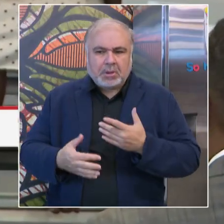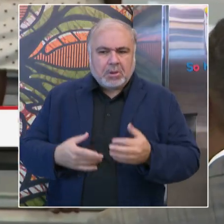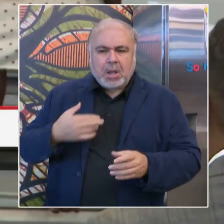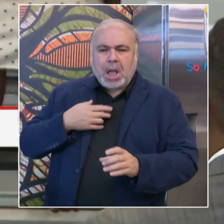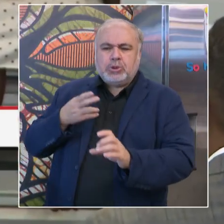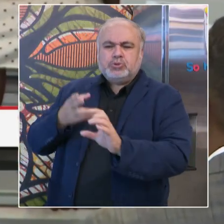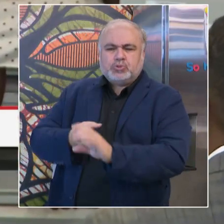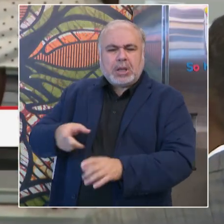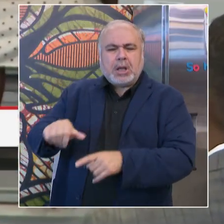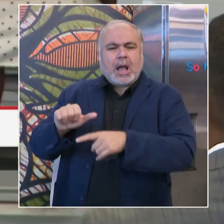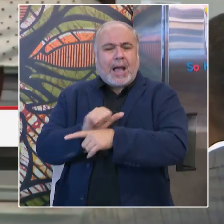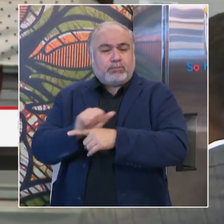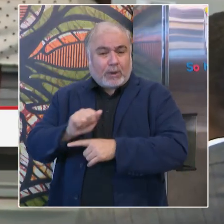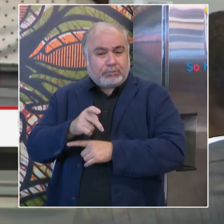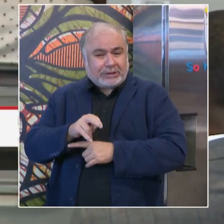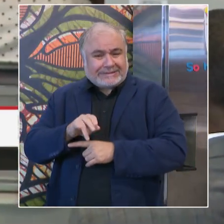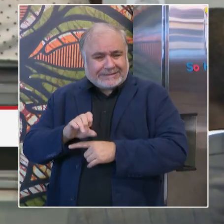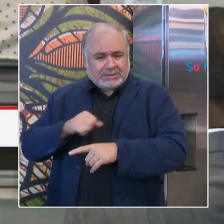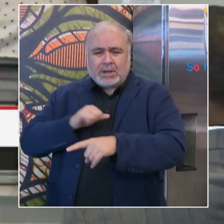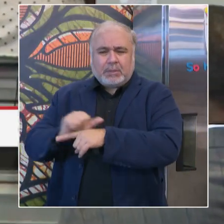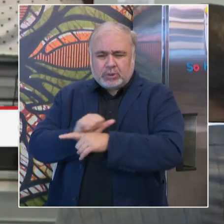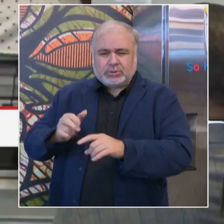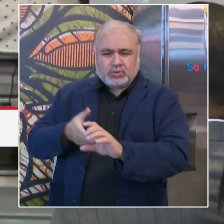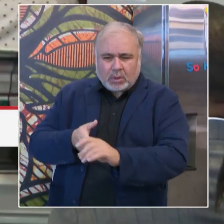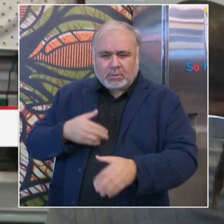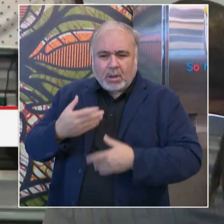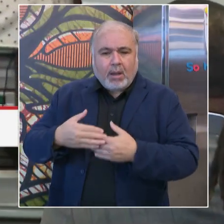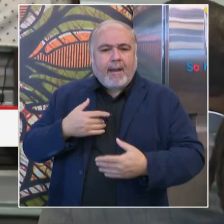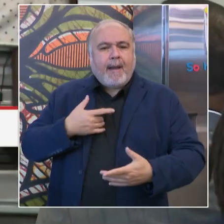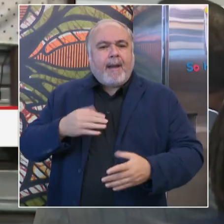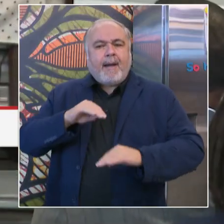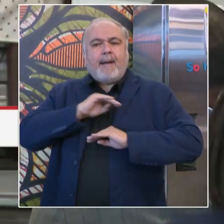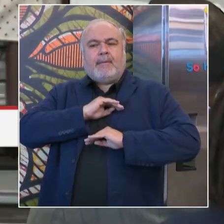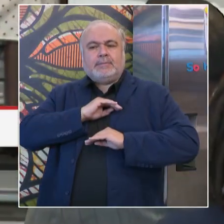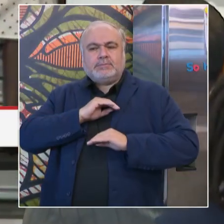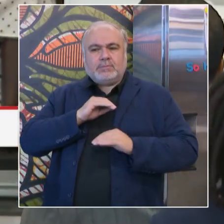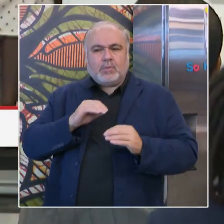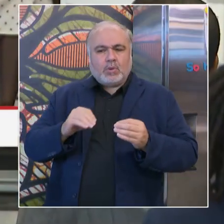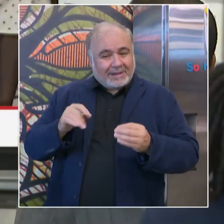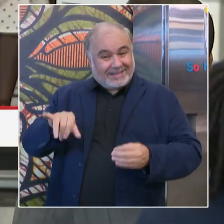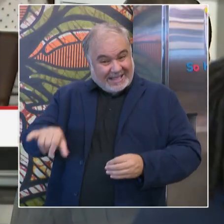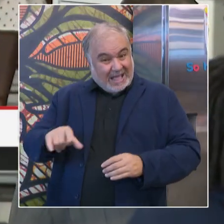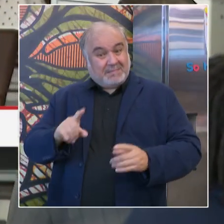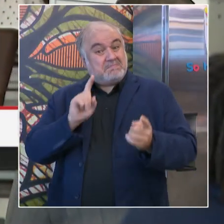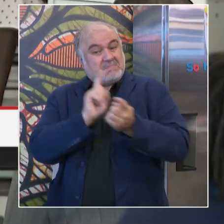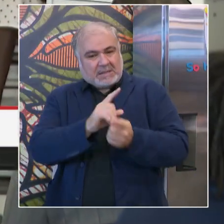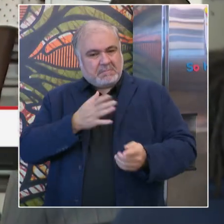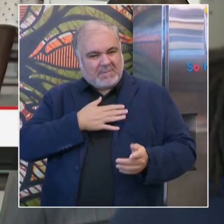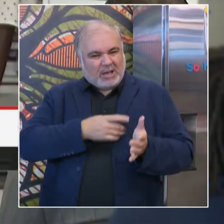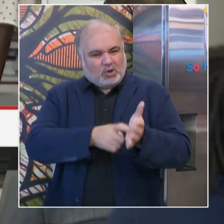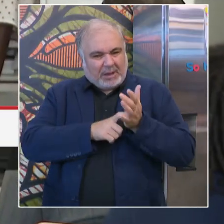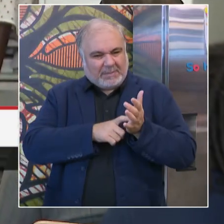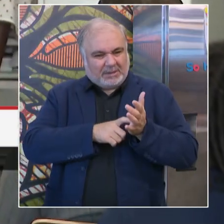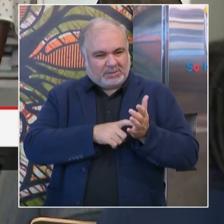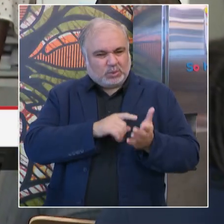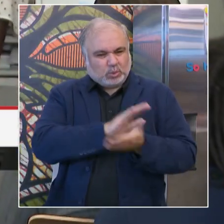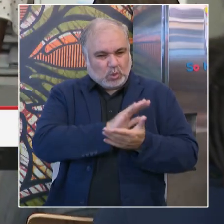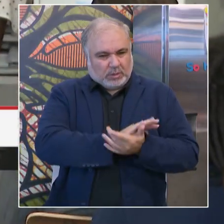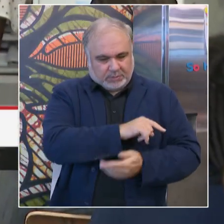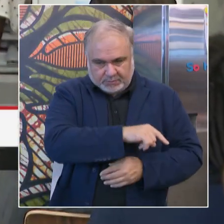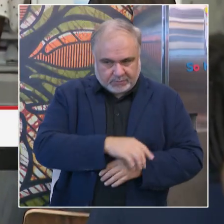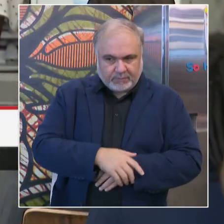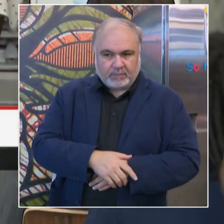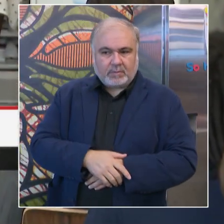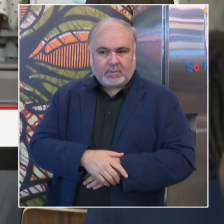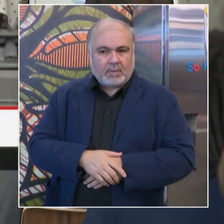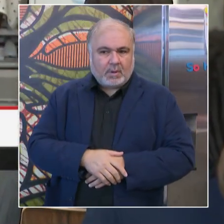as a lot of high schools. But ATC turned out to be so much more. I studied general nursing, earned over 20